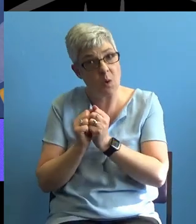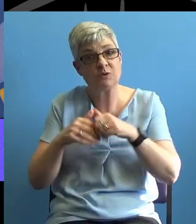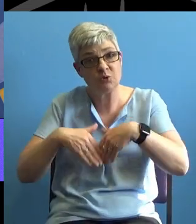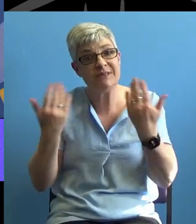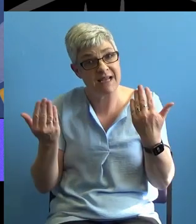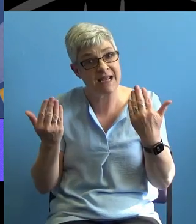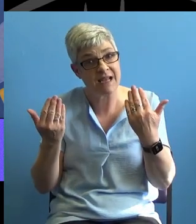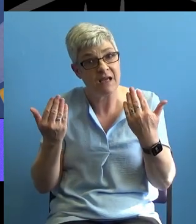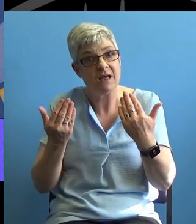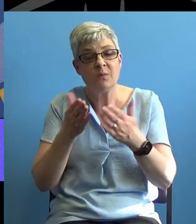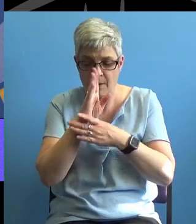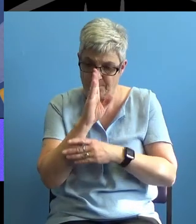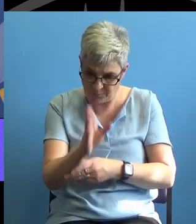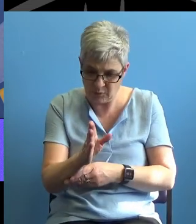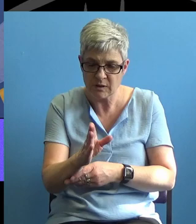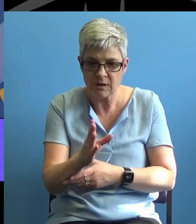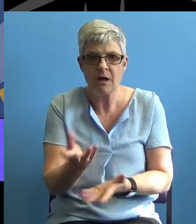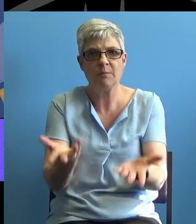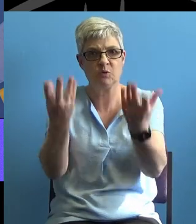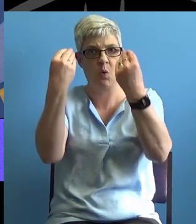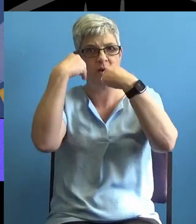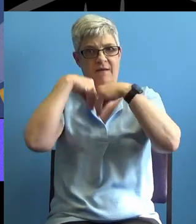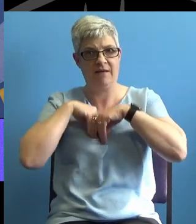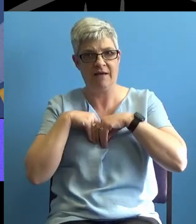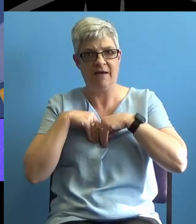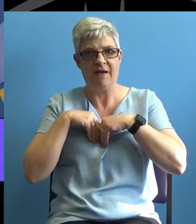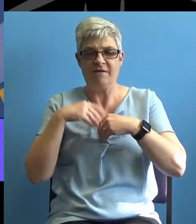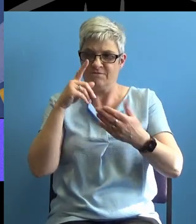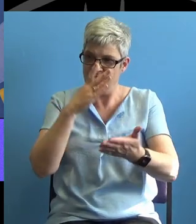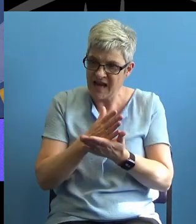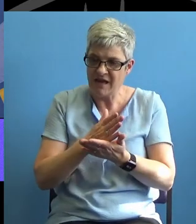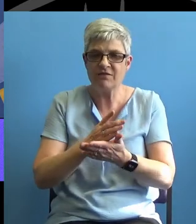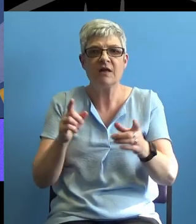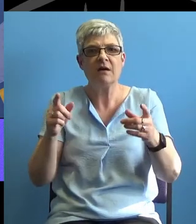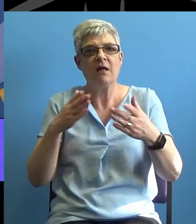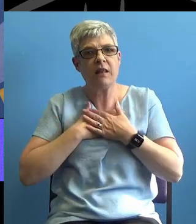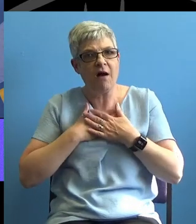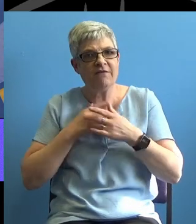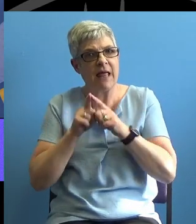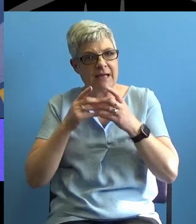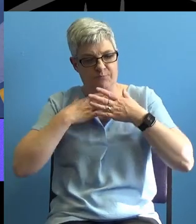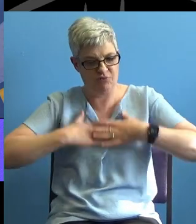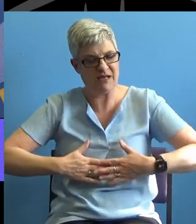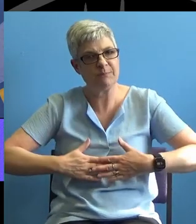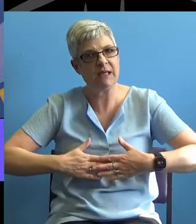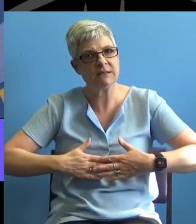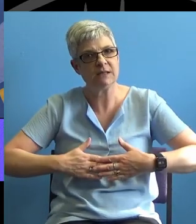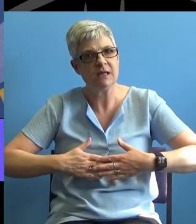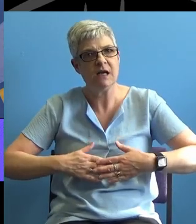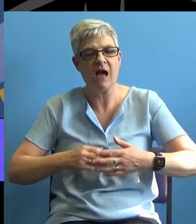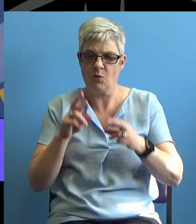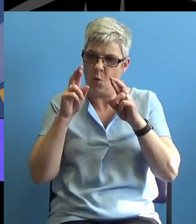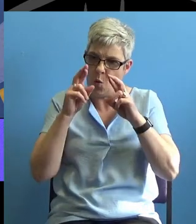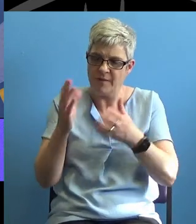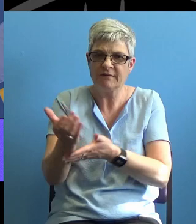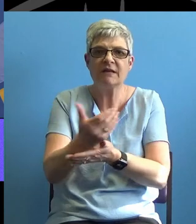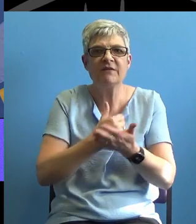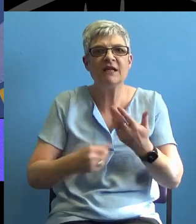the day, let us be sober, putting on faith and love as a breastplate, and the hope of salvation as a